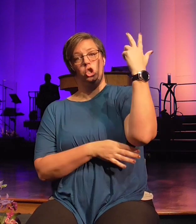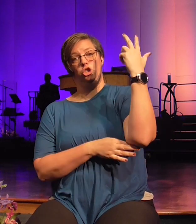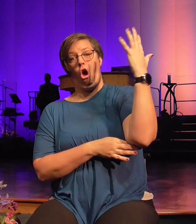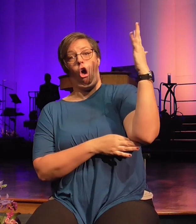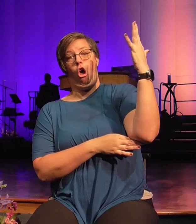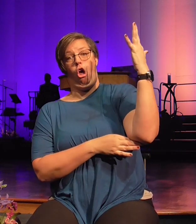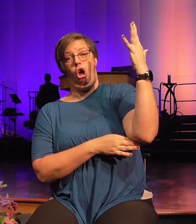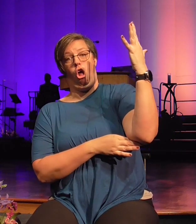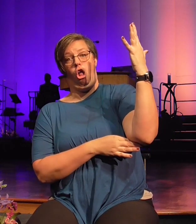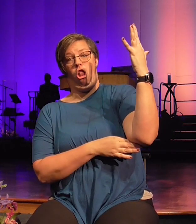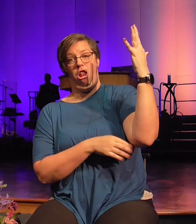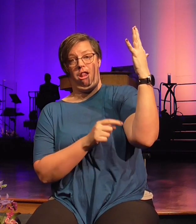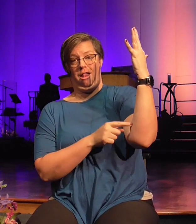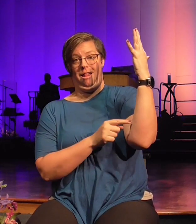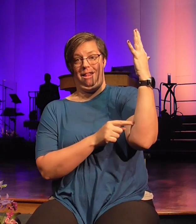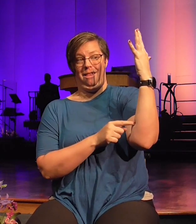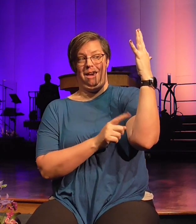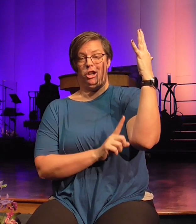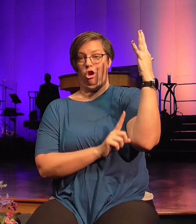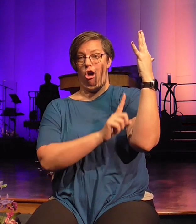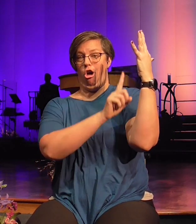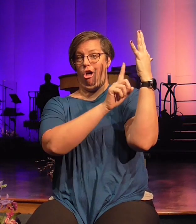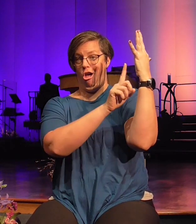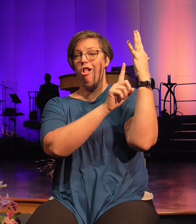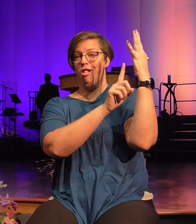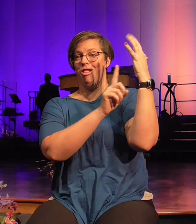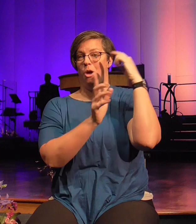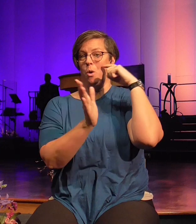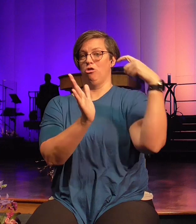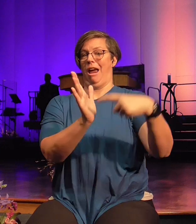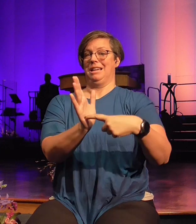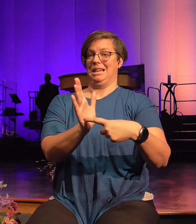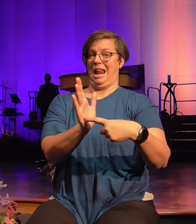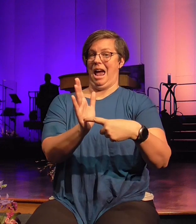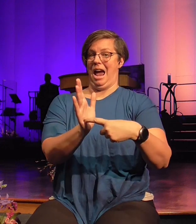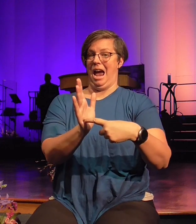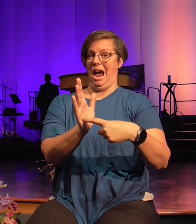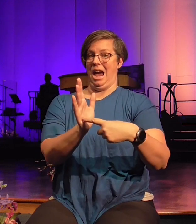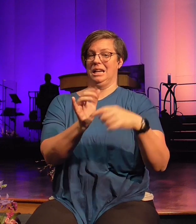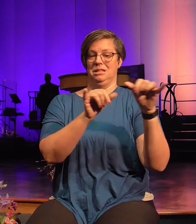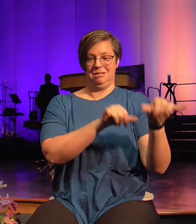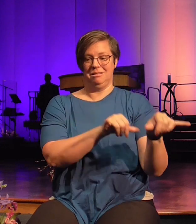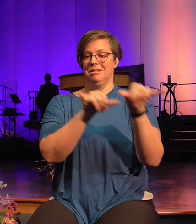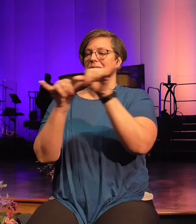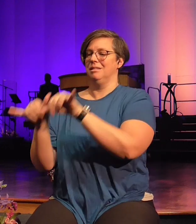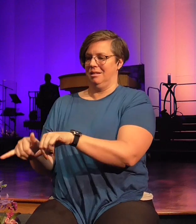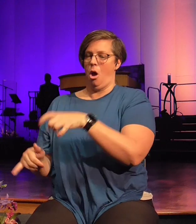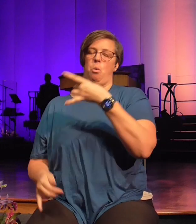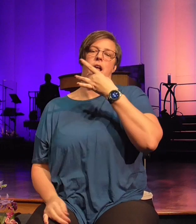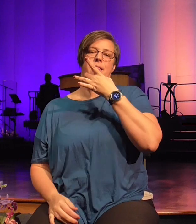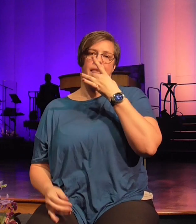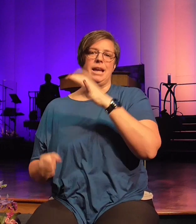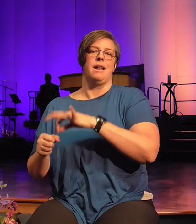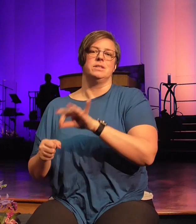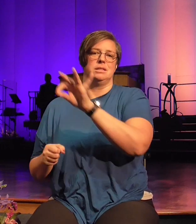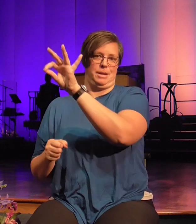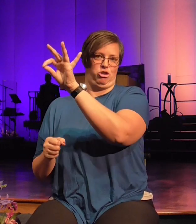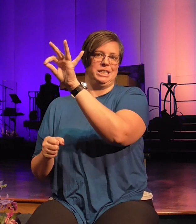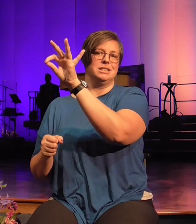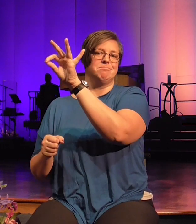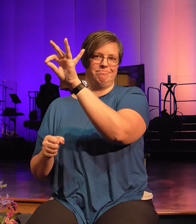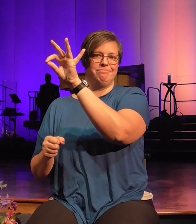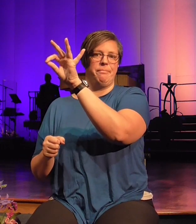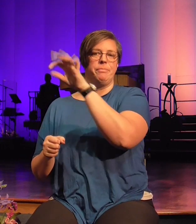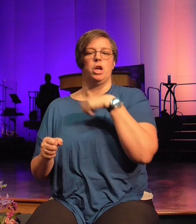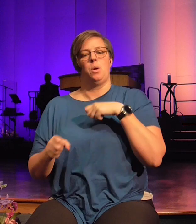as the tallest tree, let us recognize that we stand as a light of spirit. So I